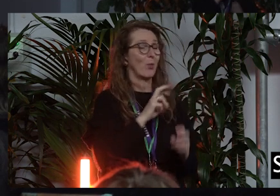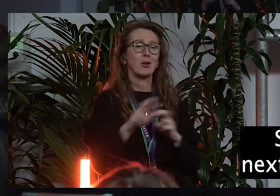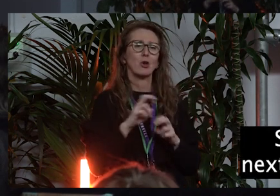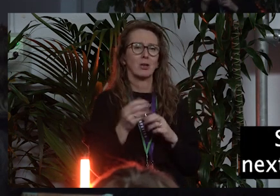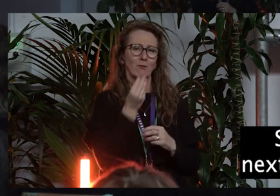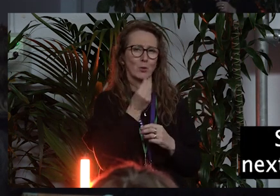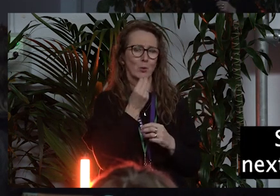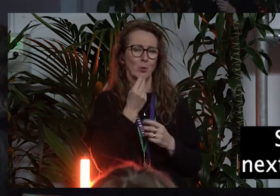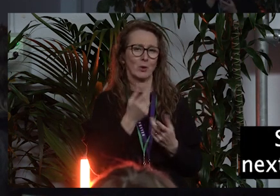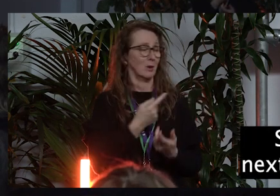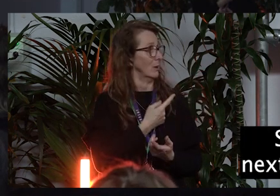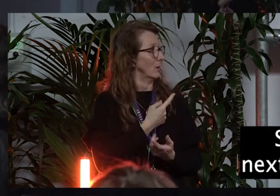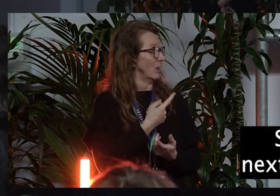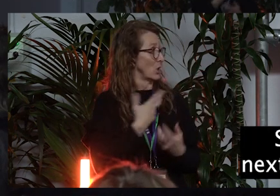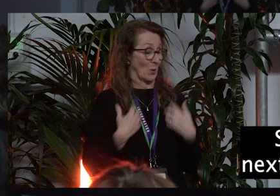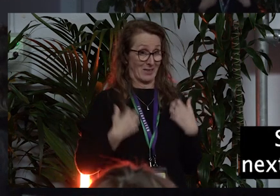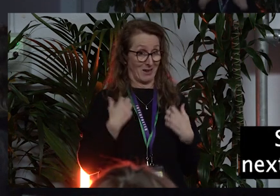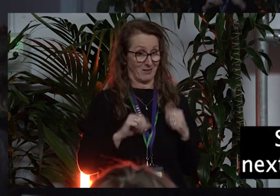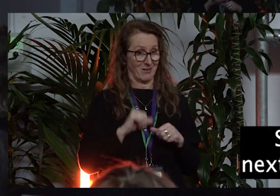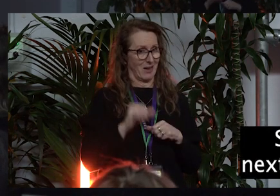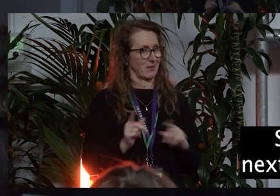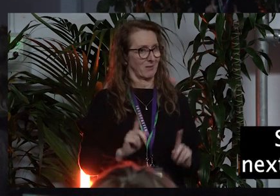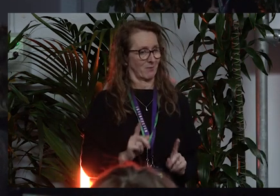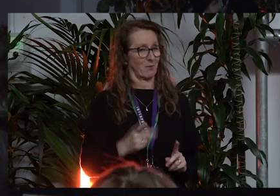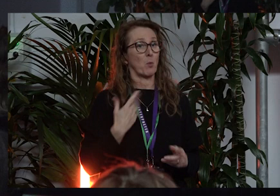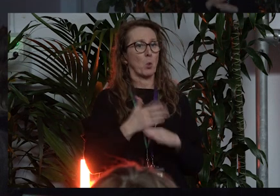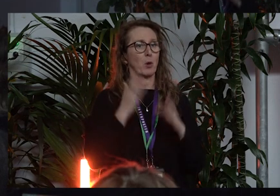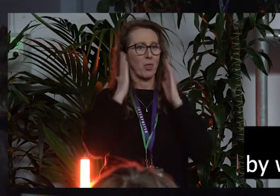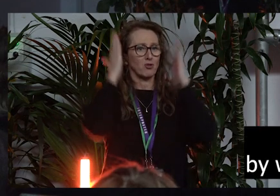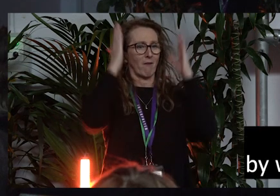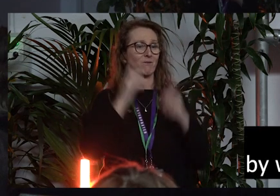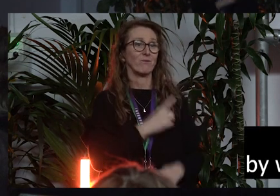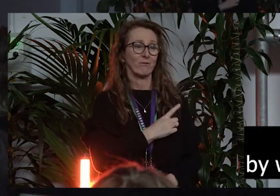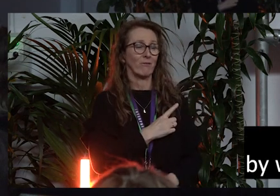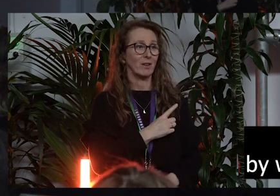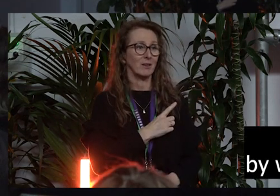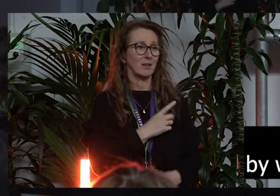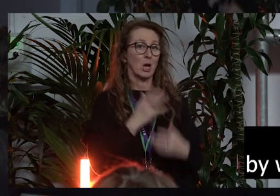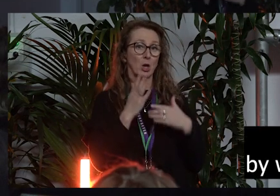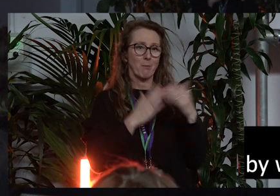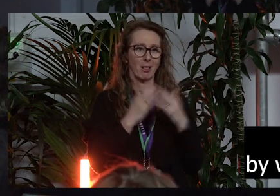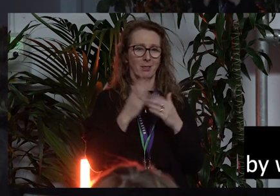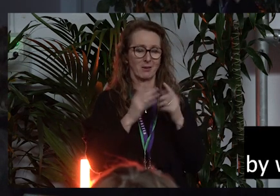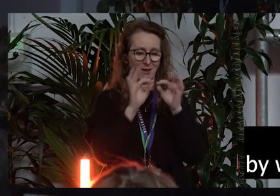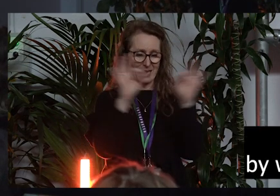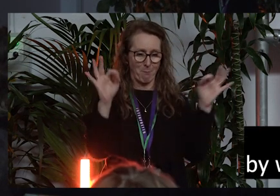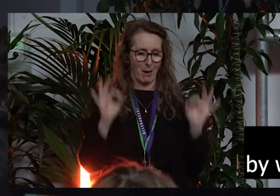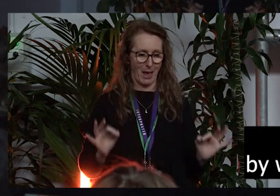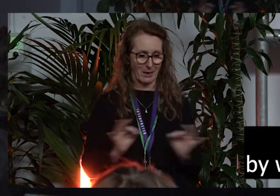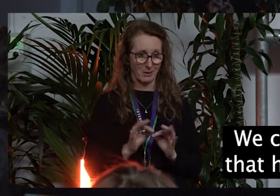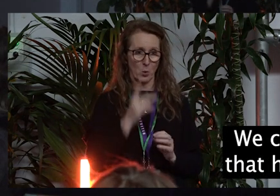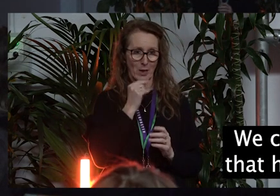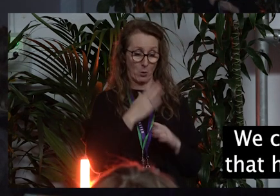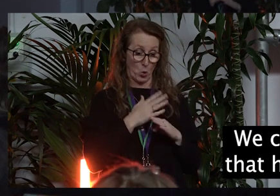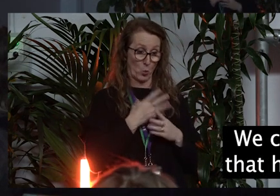food. So what we're excited to do next is to start working with chefs and to build a template by which we can work with a